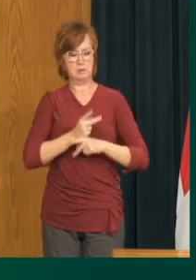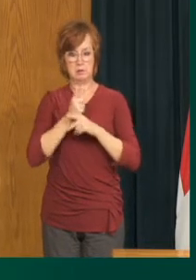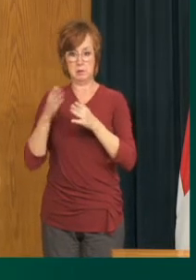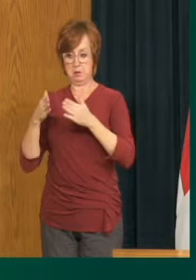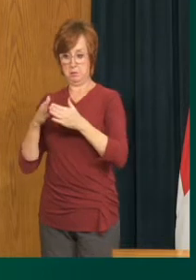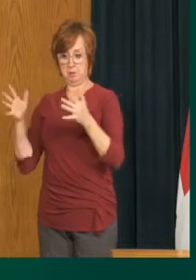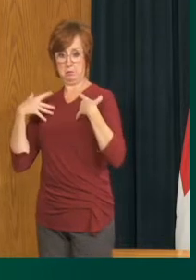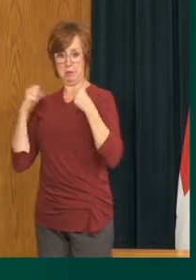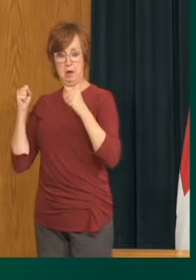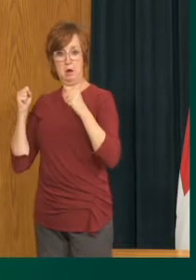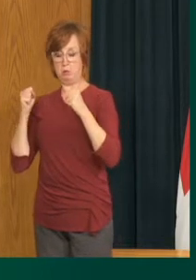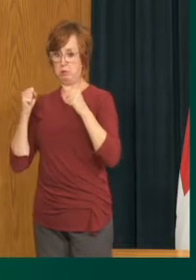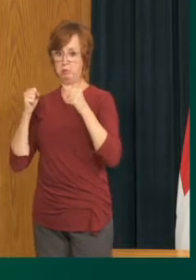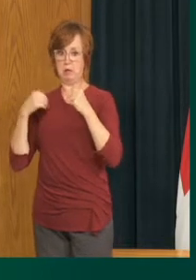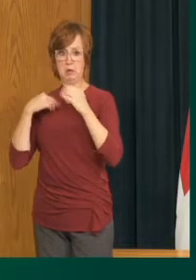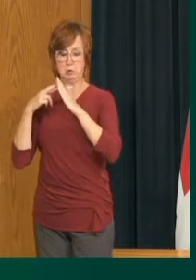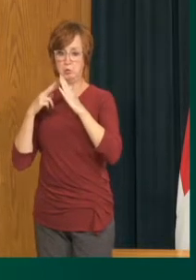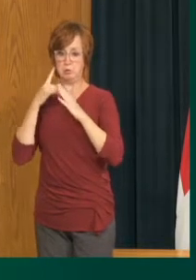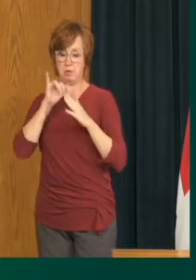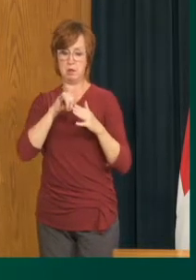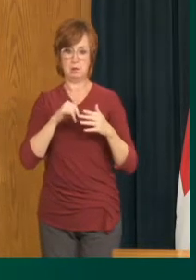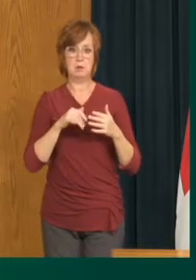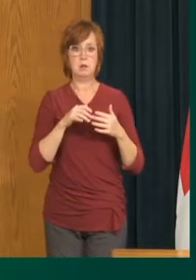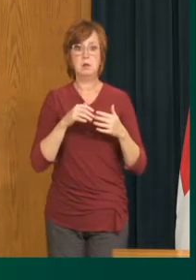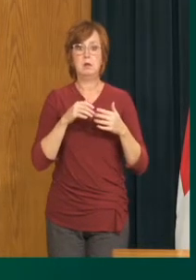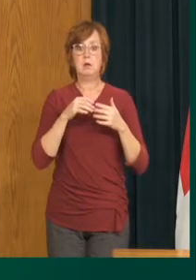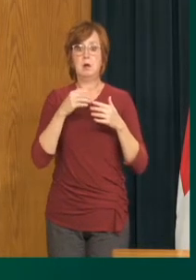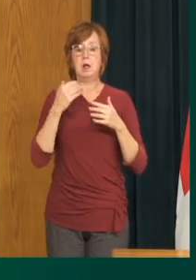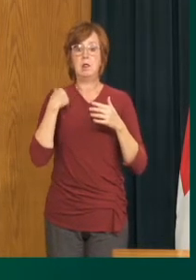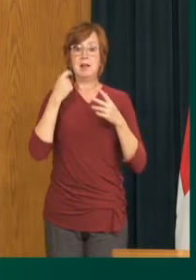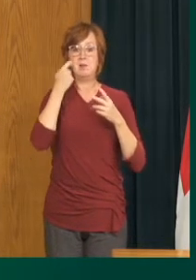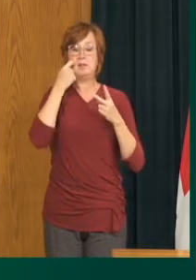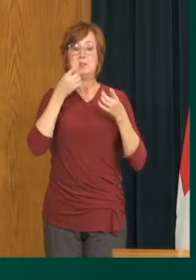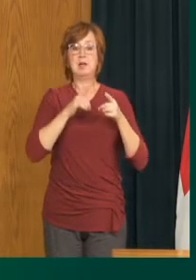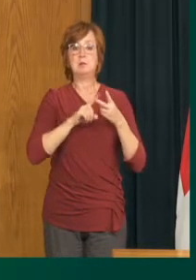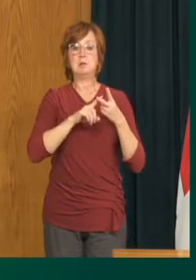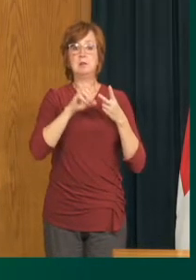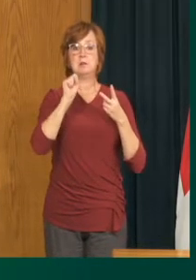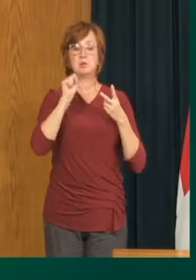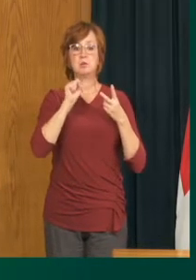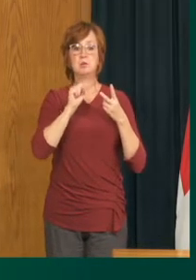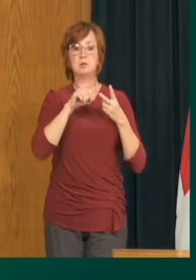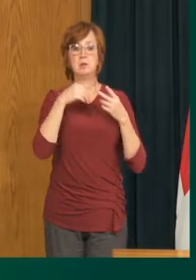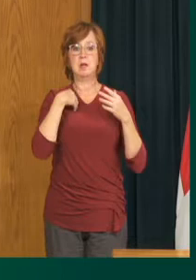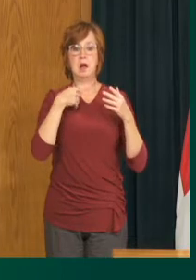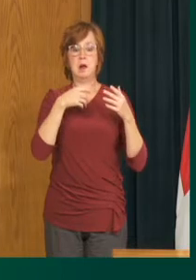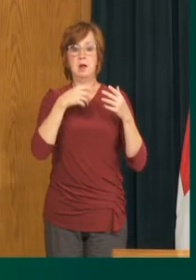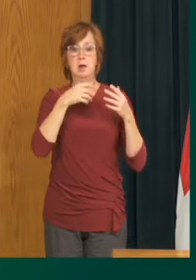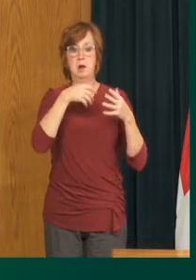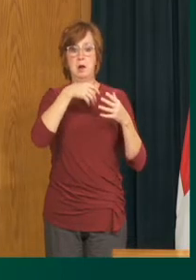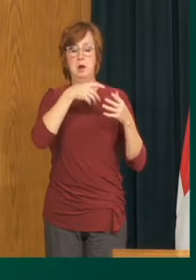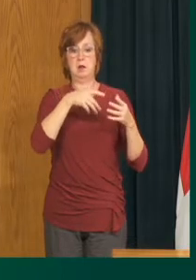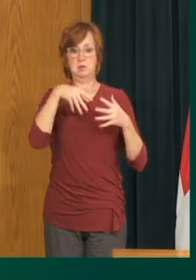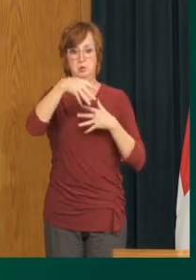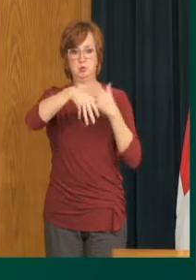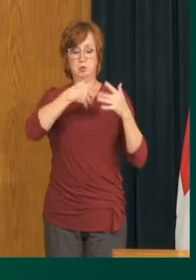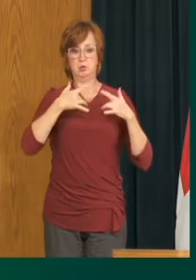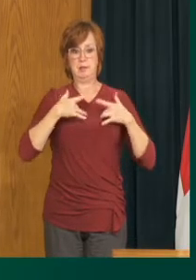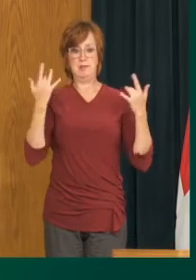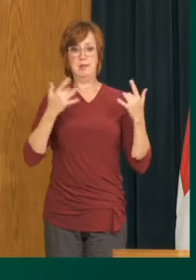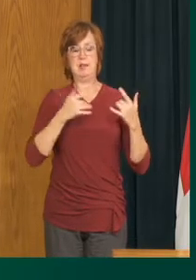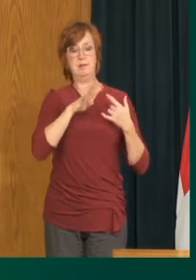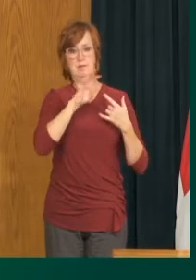this super spreading event, more than 30 people attended, around 40 plus people attended, with 21 confirmed cases linked